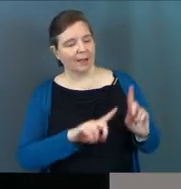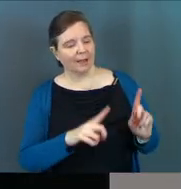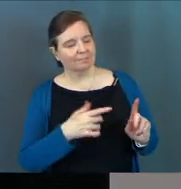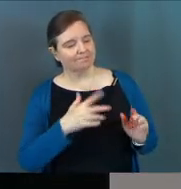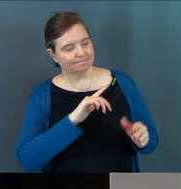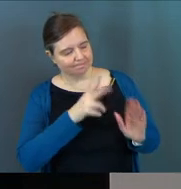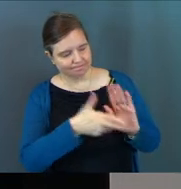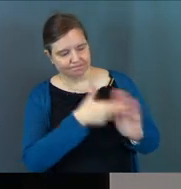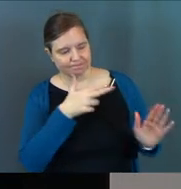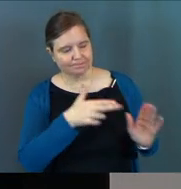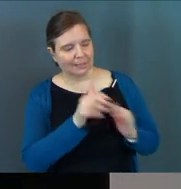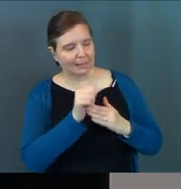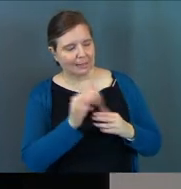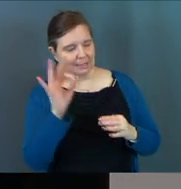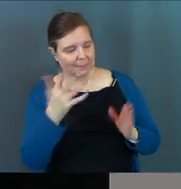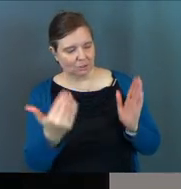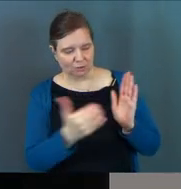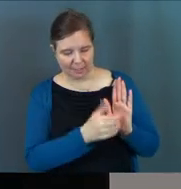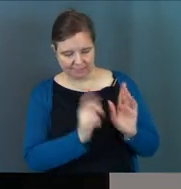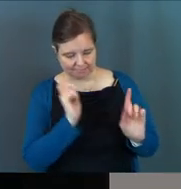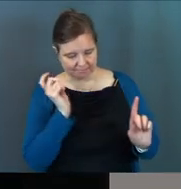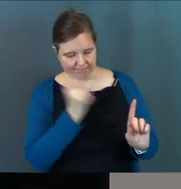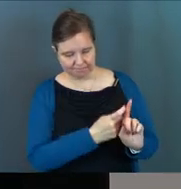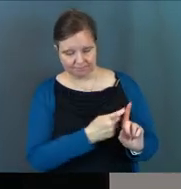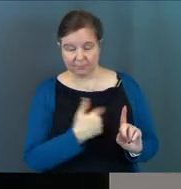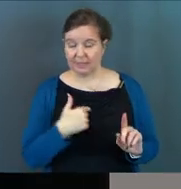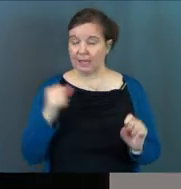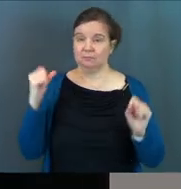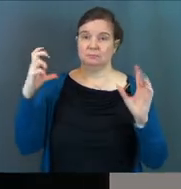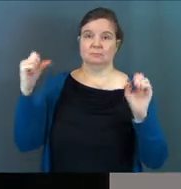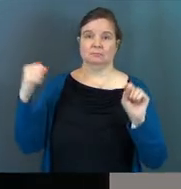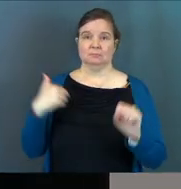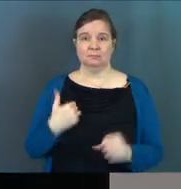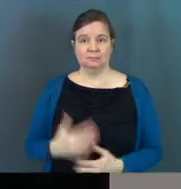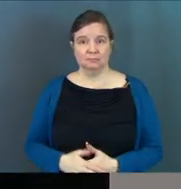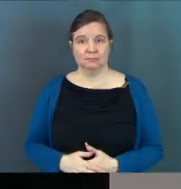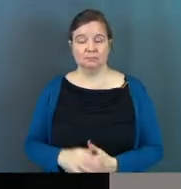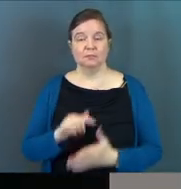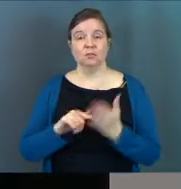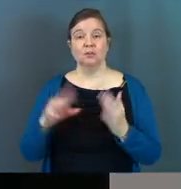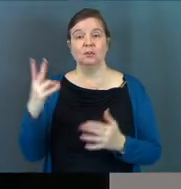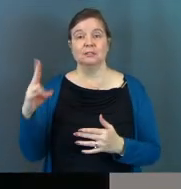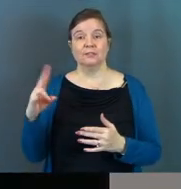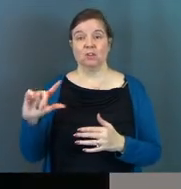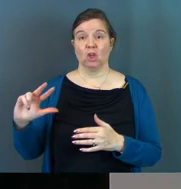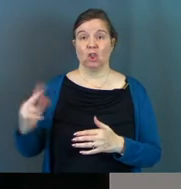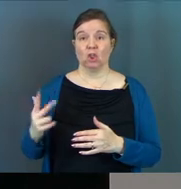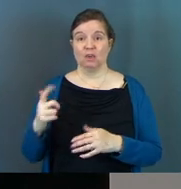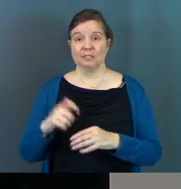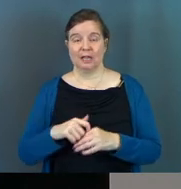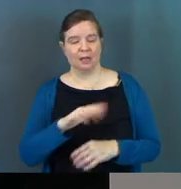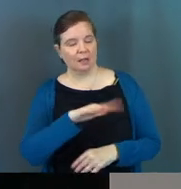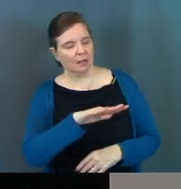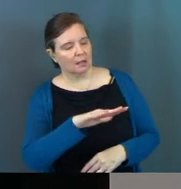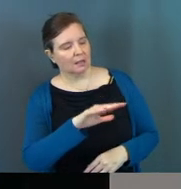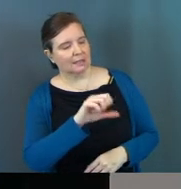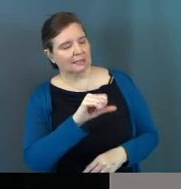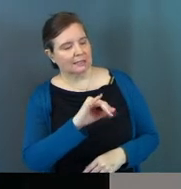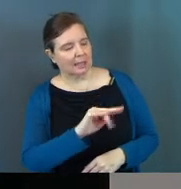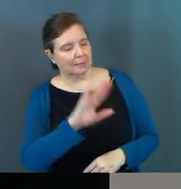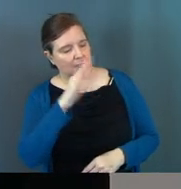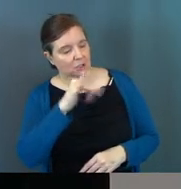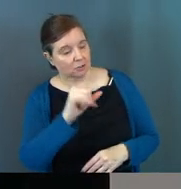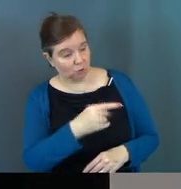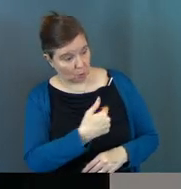you're lead pastor again. That blows my mind. Verse 17. third time he said to him, Simon, son of John,